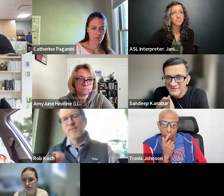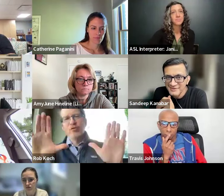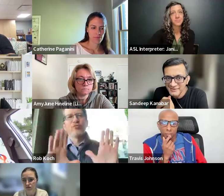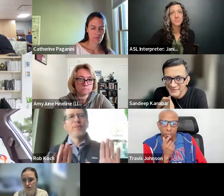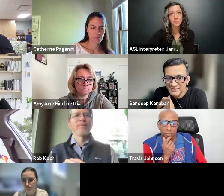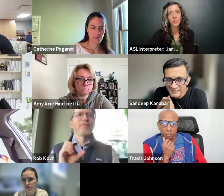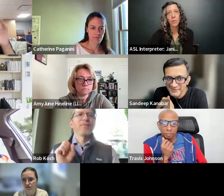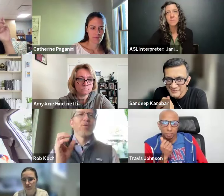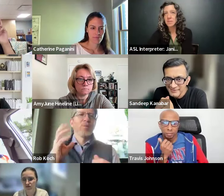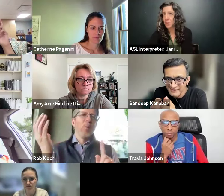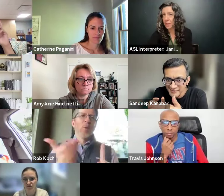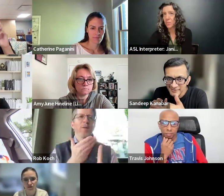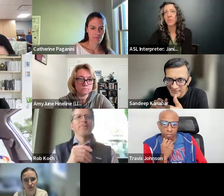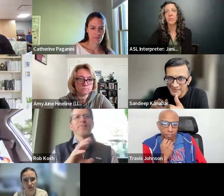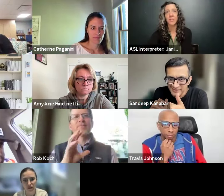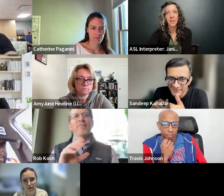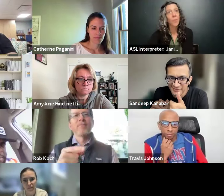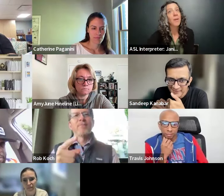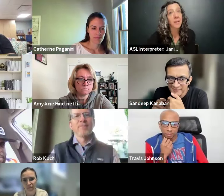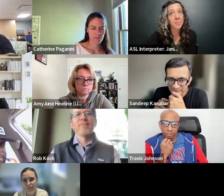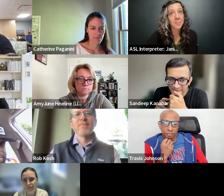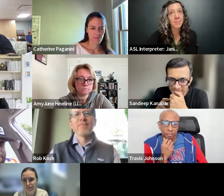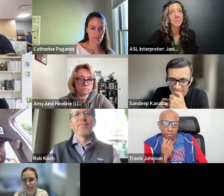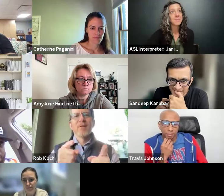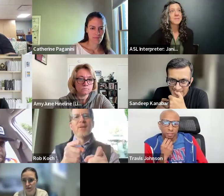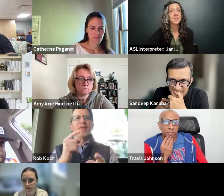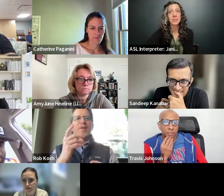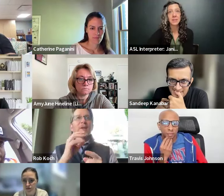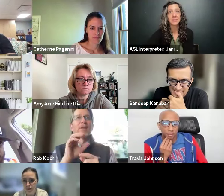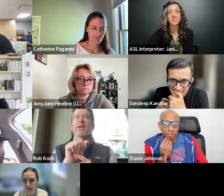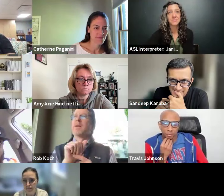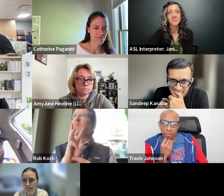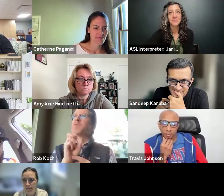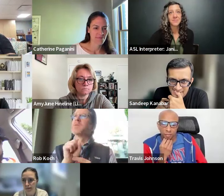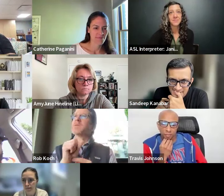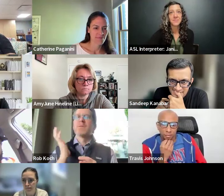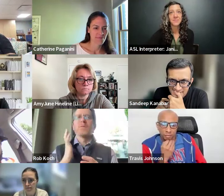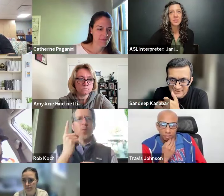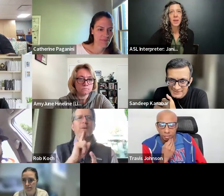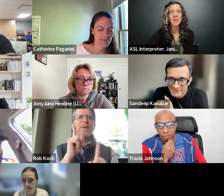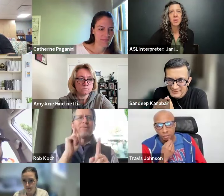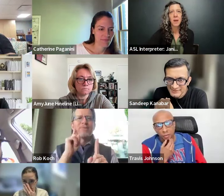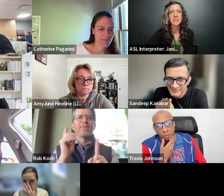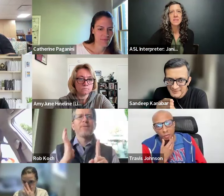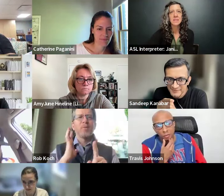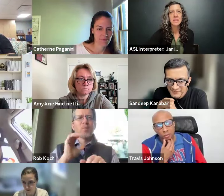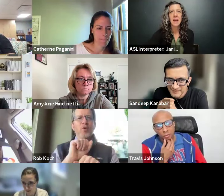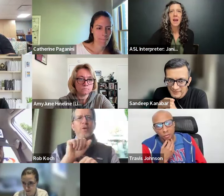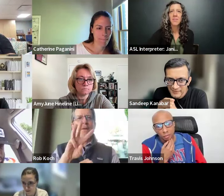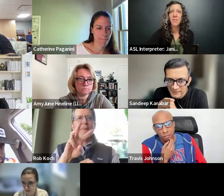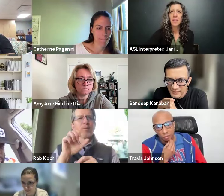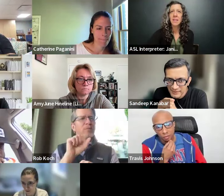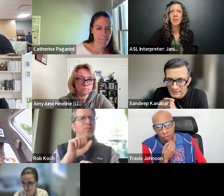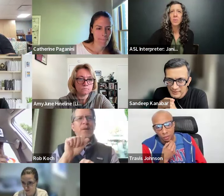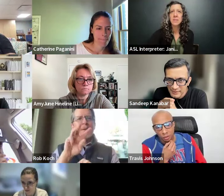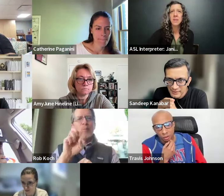future. Rob says, great, wonderful. Welcome, Zeno Chen. So AWS,